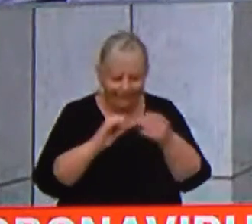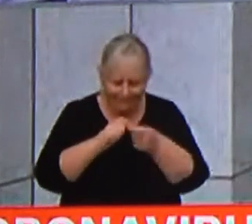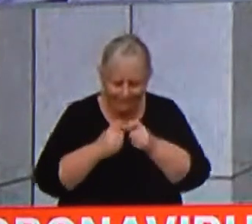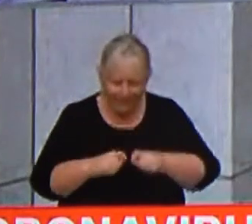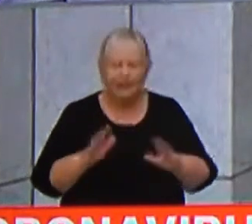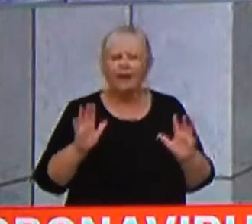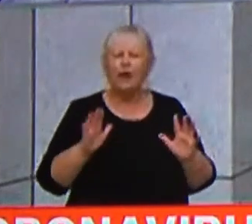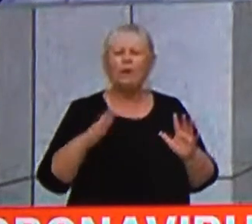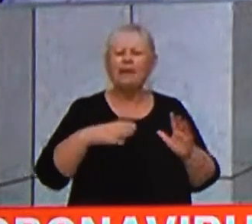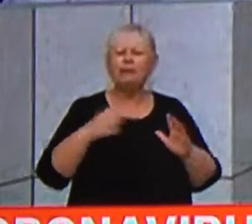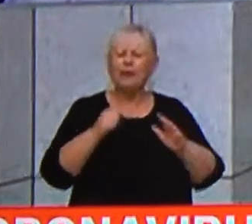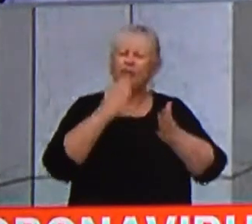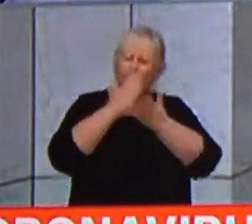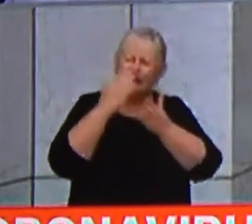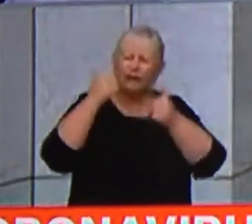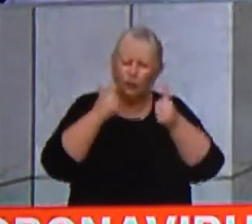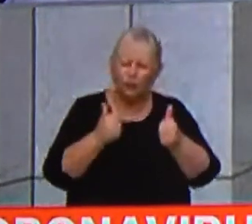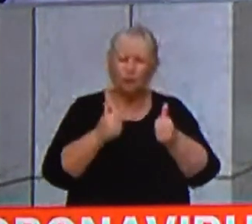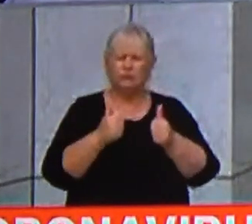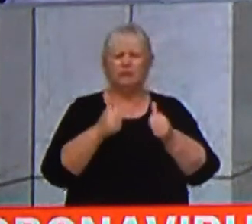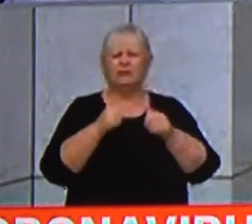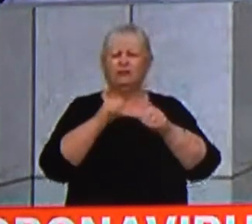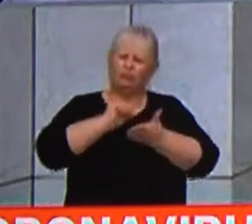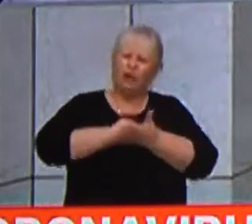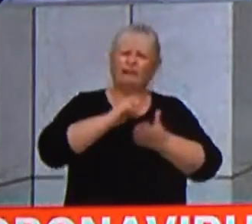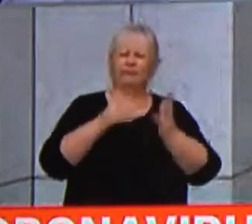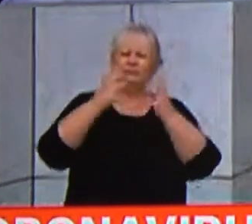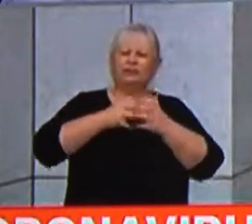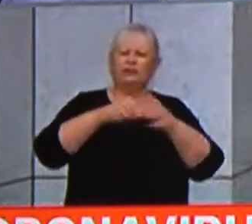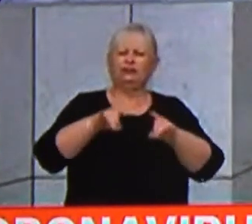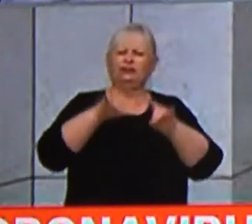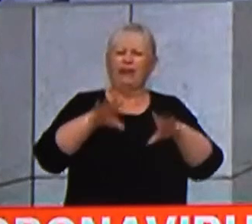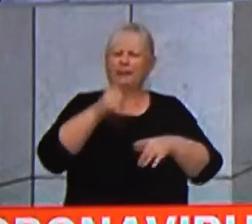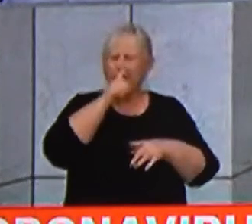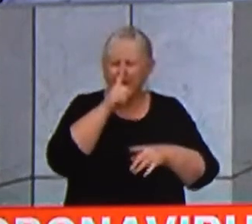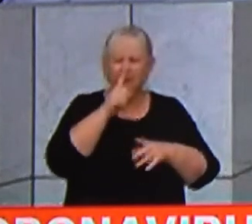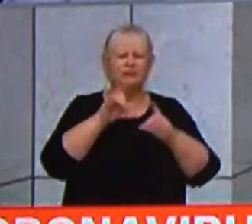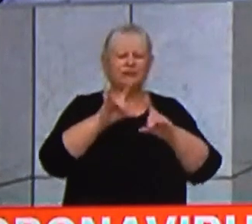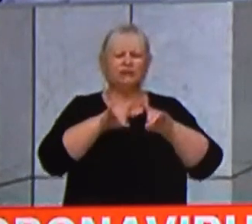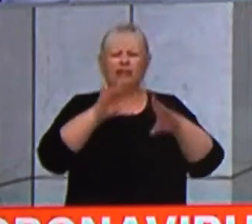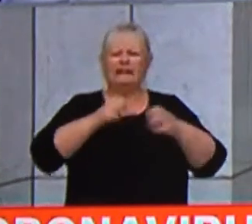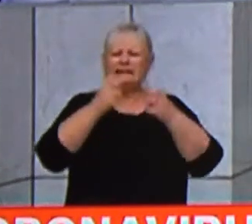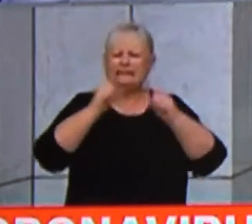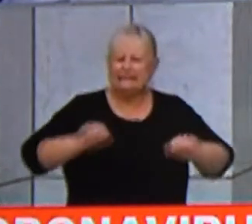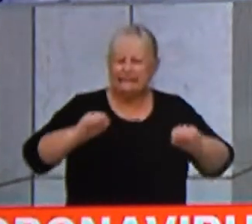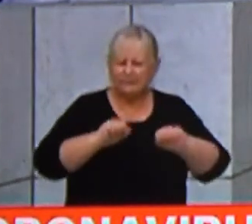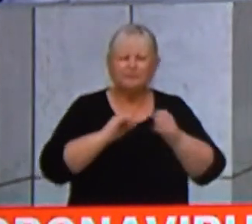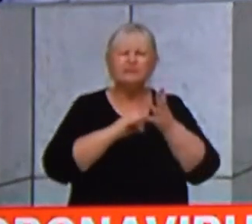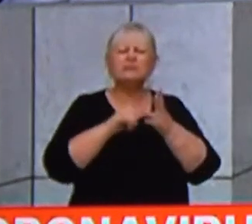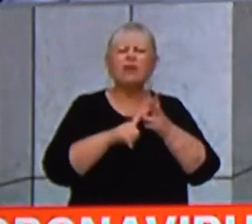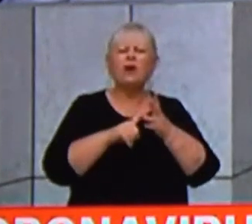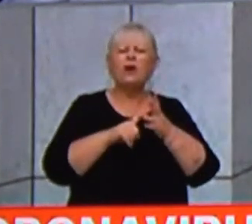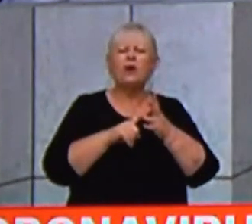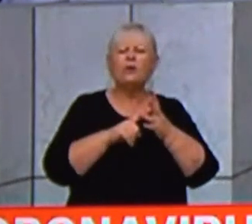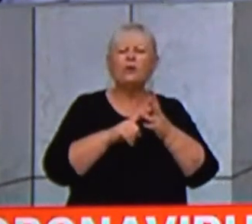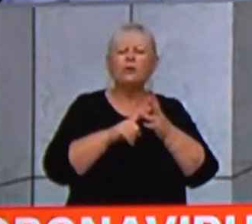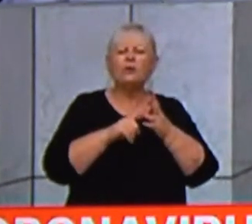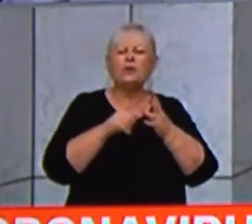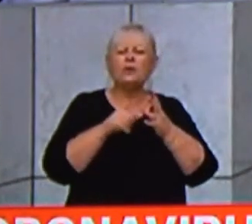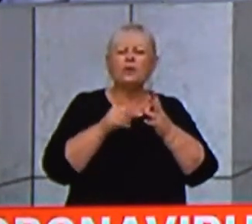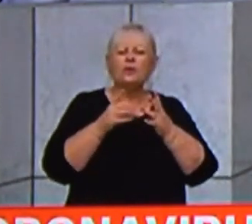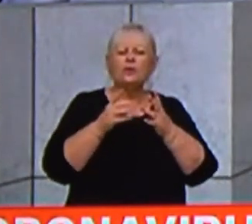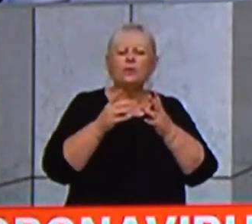on coronavirus, and the Australian government app came right up and downloaded it, and the information is there for people to get access